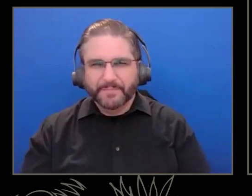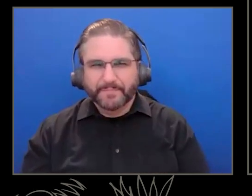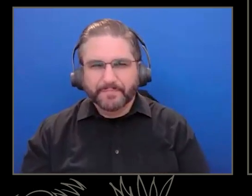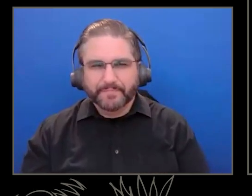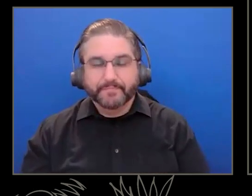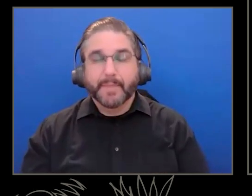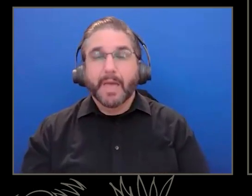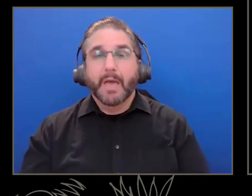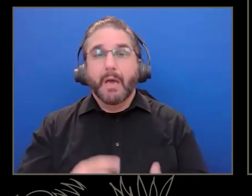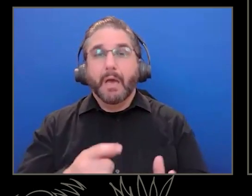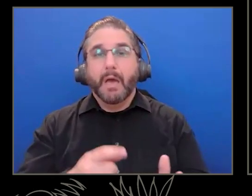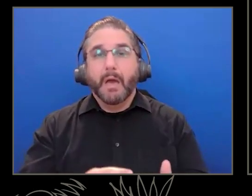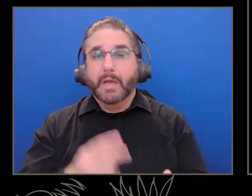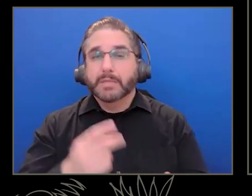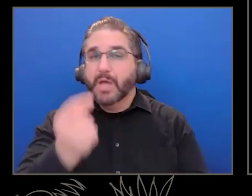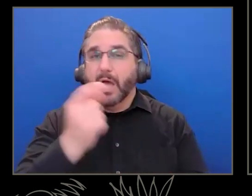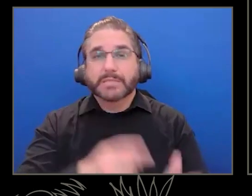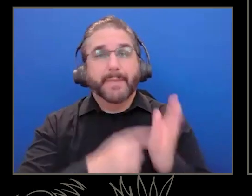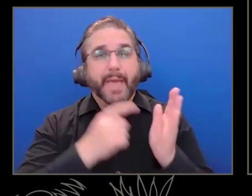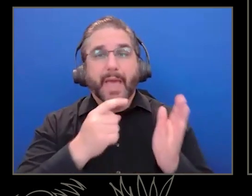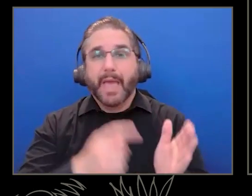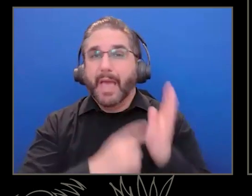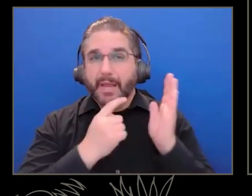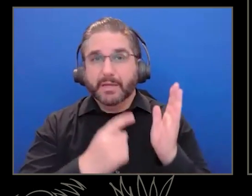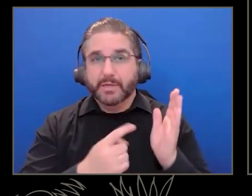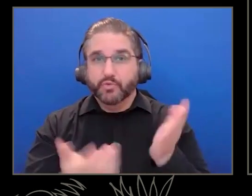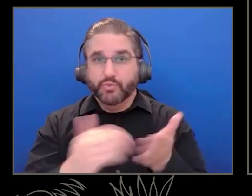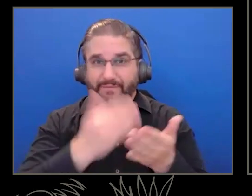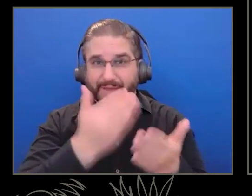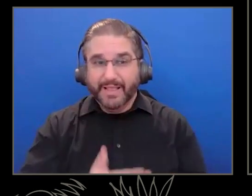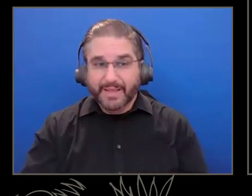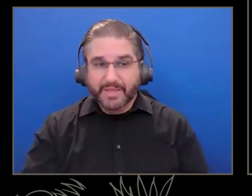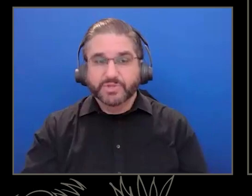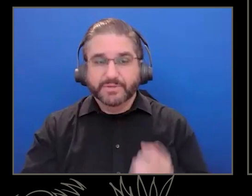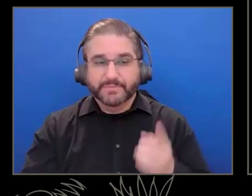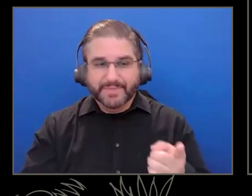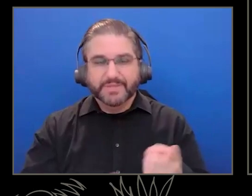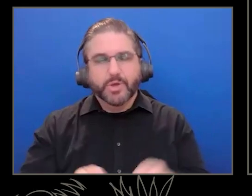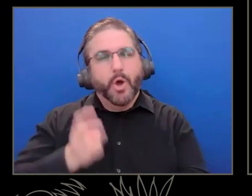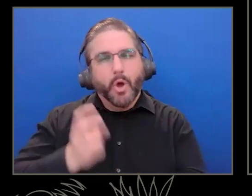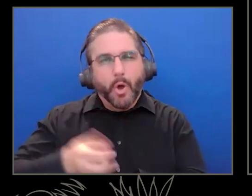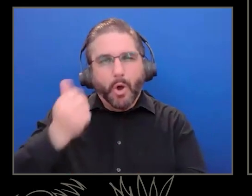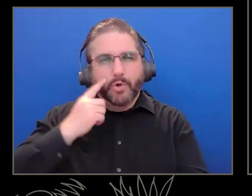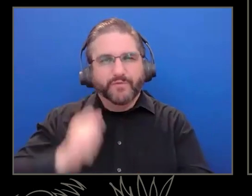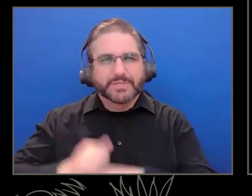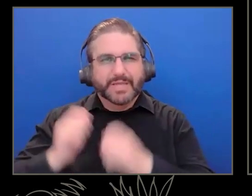revalidation, however, is harder to set up. It